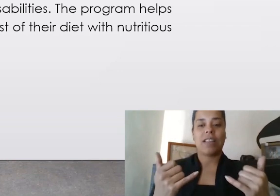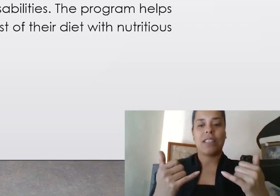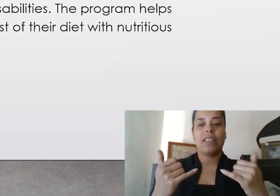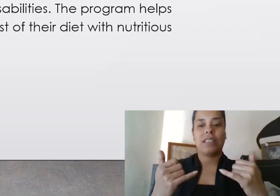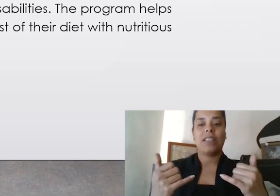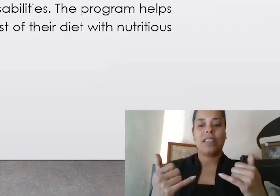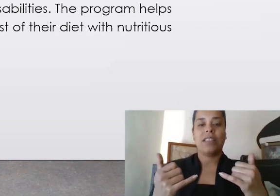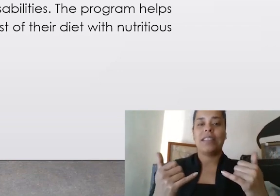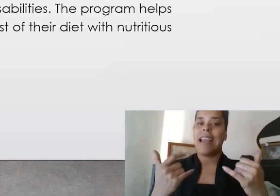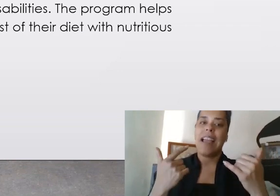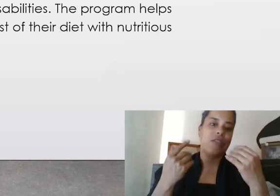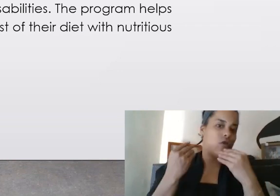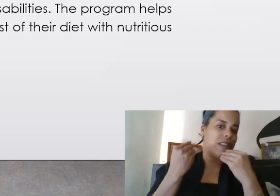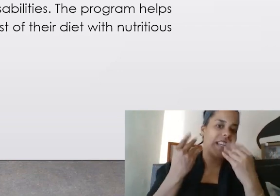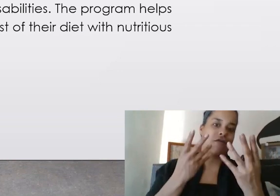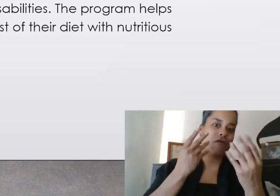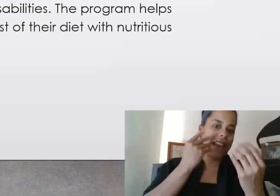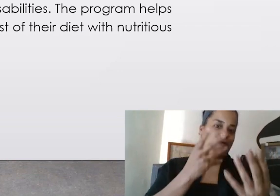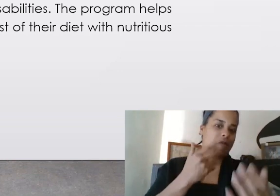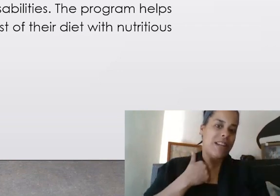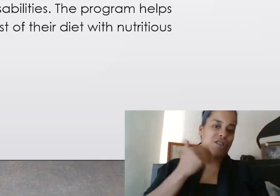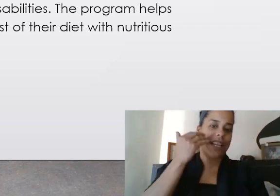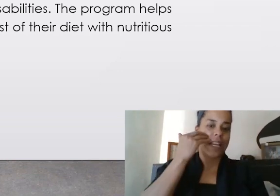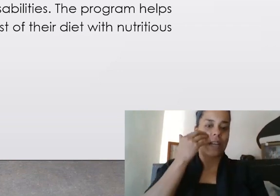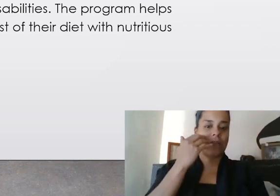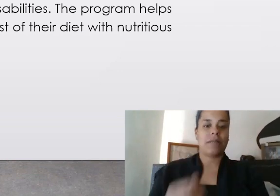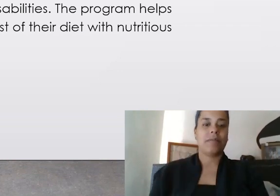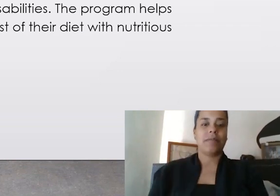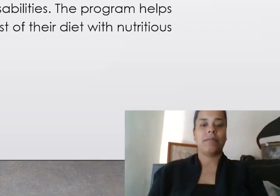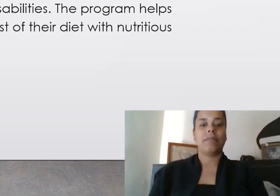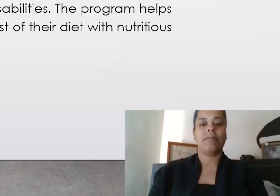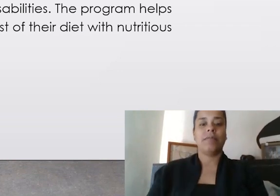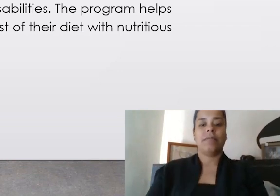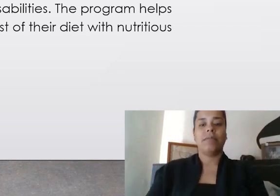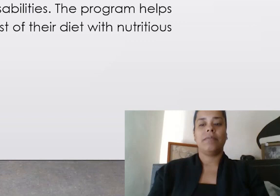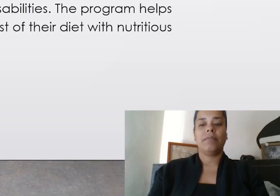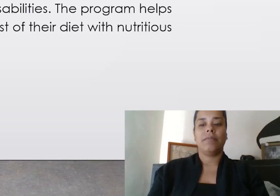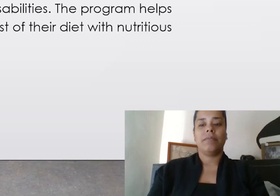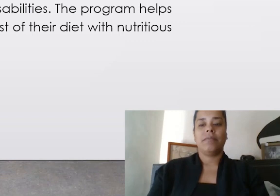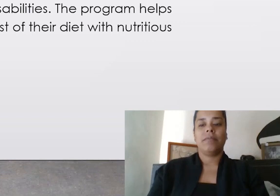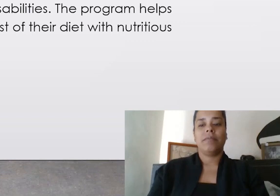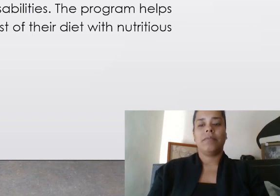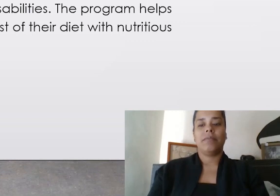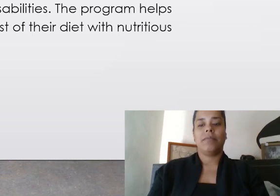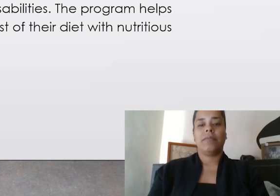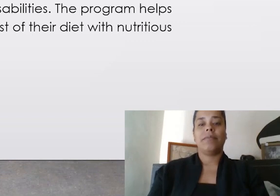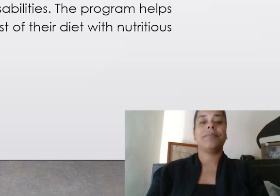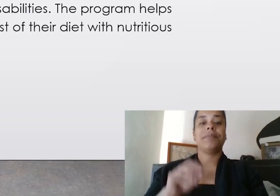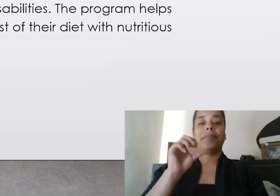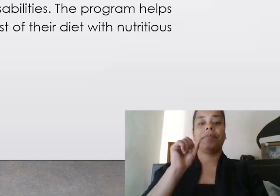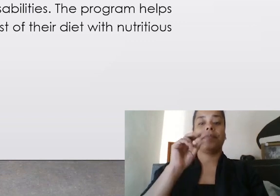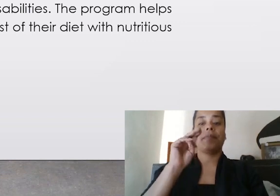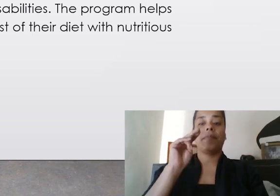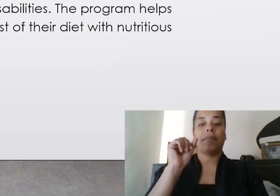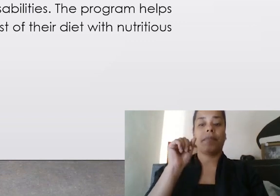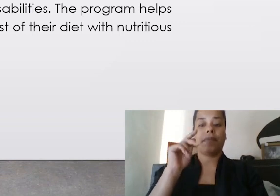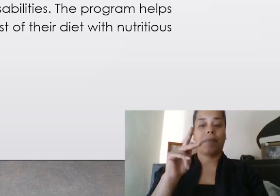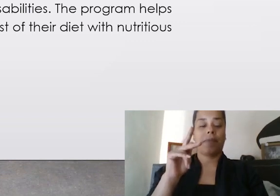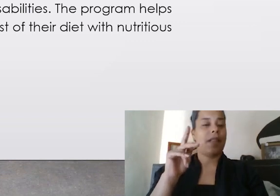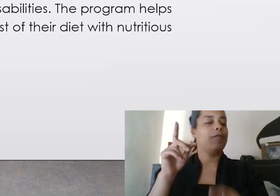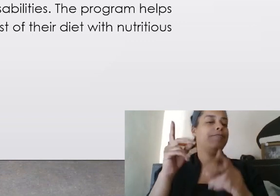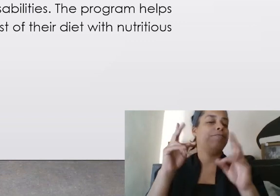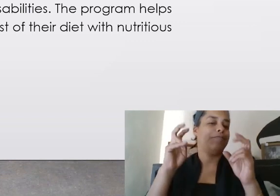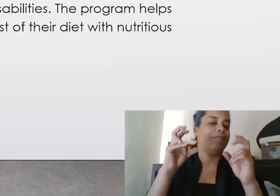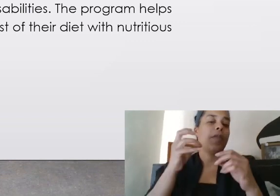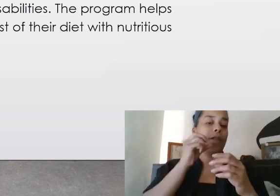you the information that I know. So for SNAP, SNAP is, also known as food